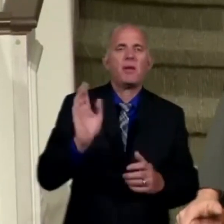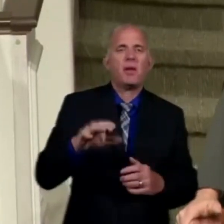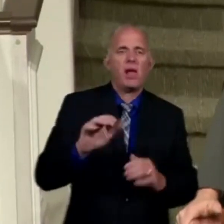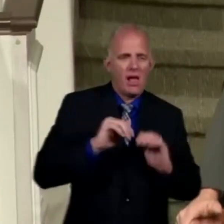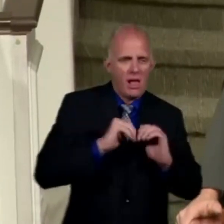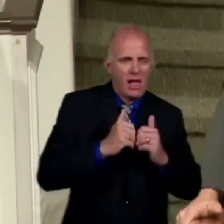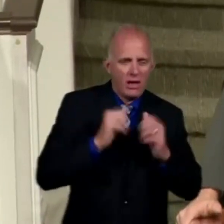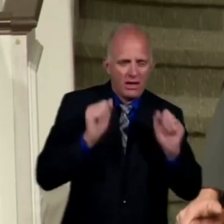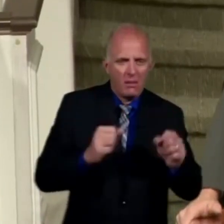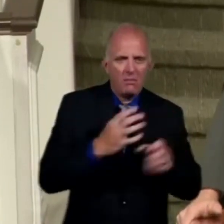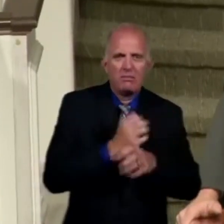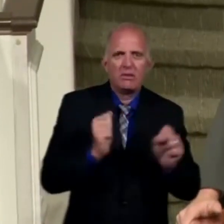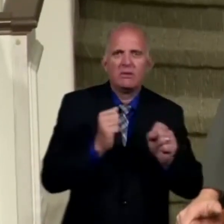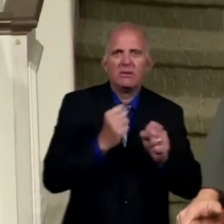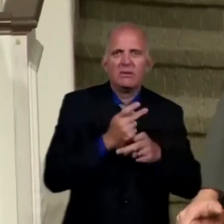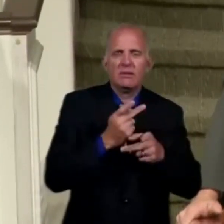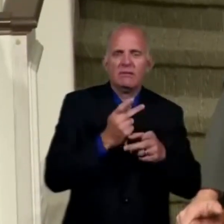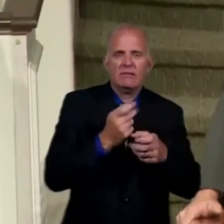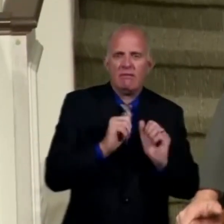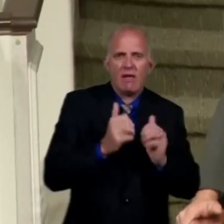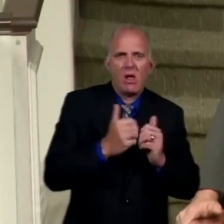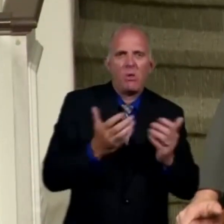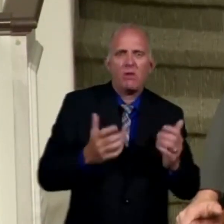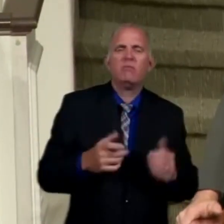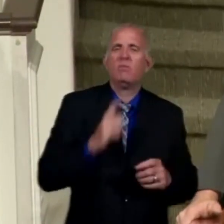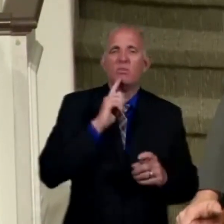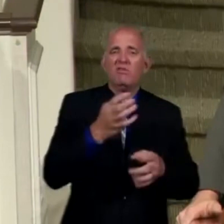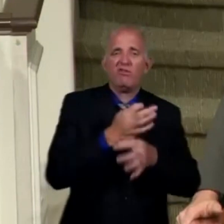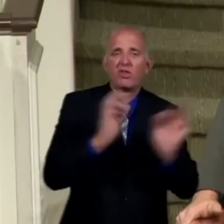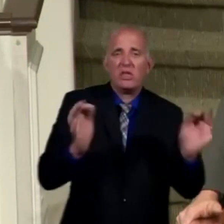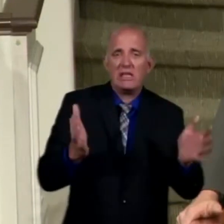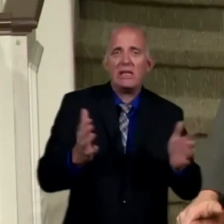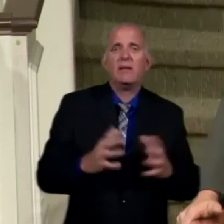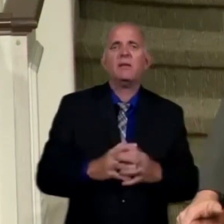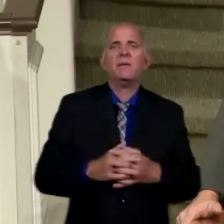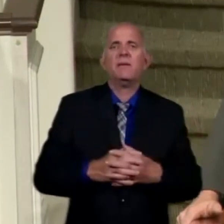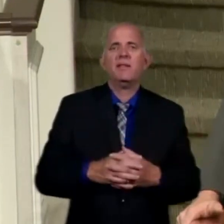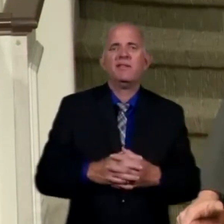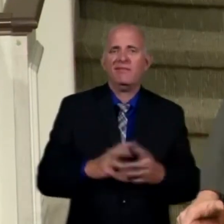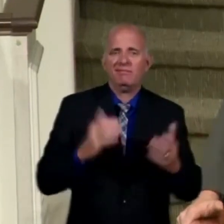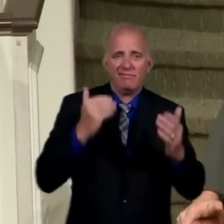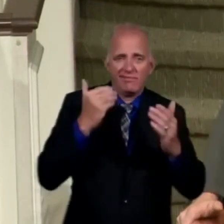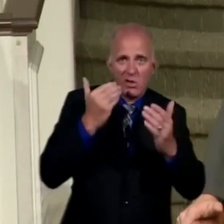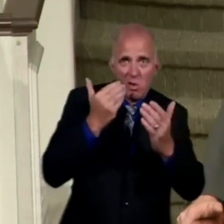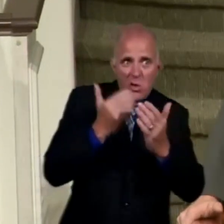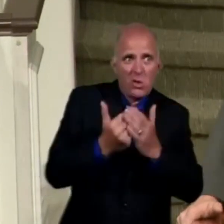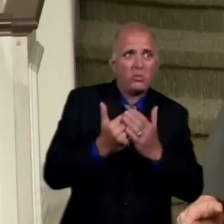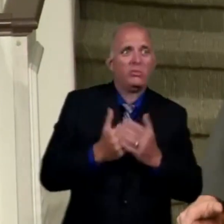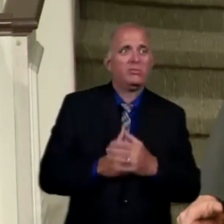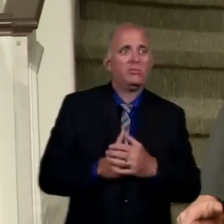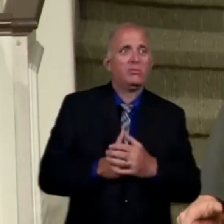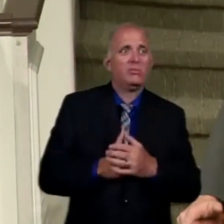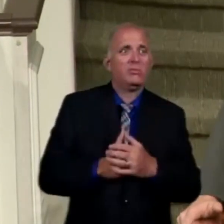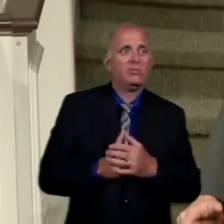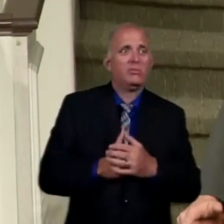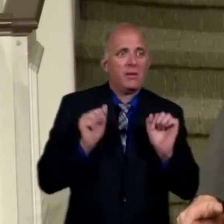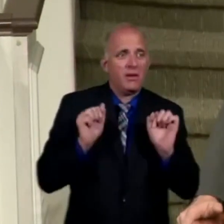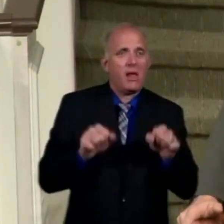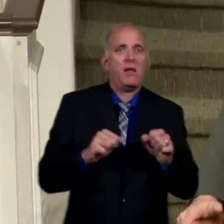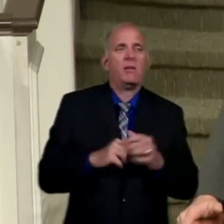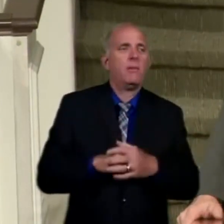all, it's the freeness of salvation. It's the nearness of salvation. And the possibility is so